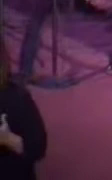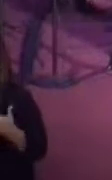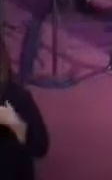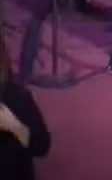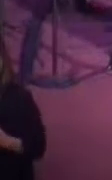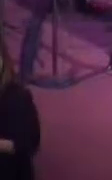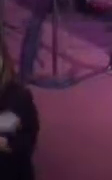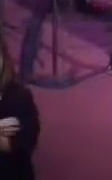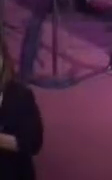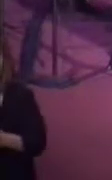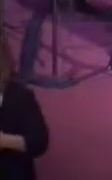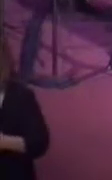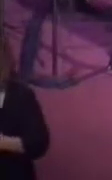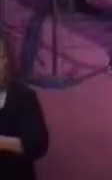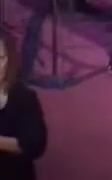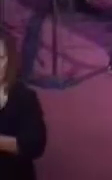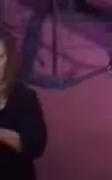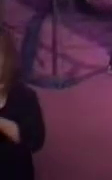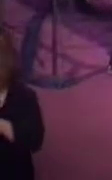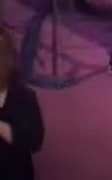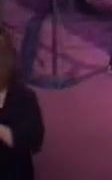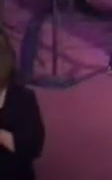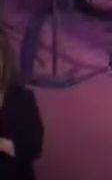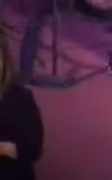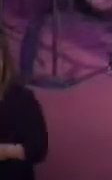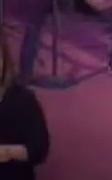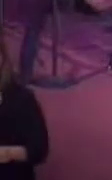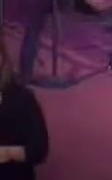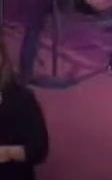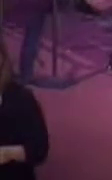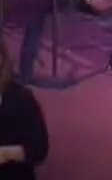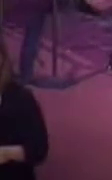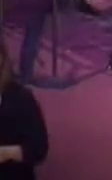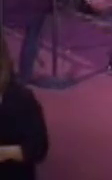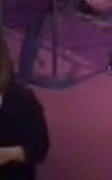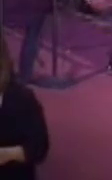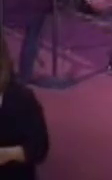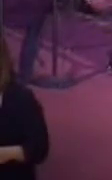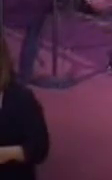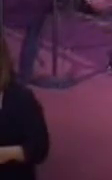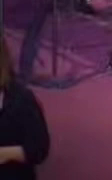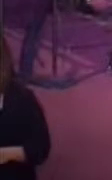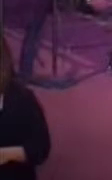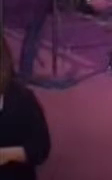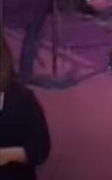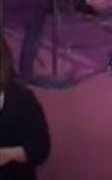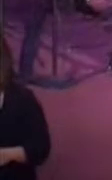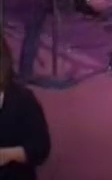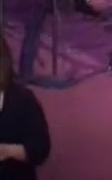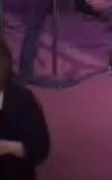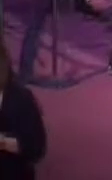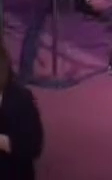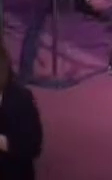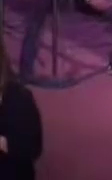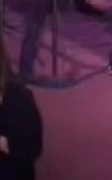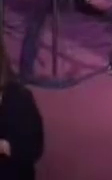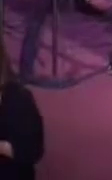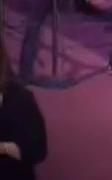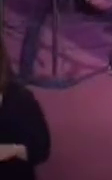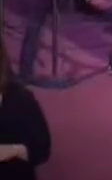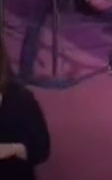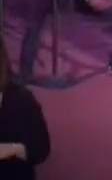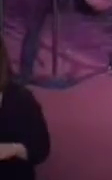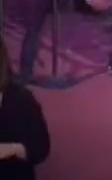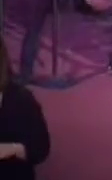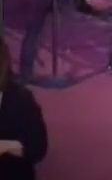and had the opportunity to influence the king. If Daniel would have never had the opportunity to influence the king because he's been persecuted, he would have